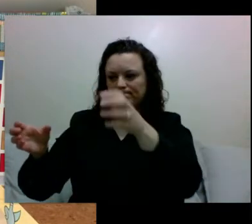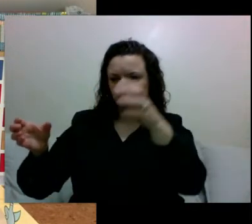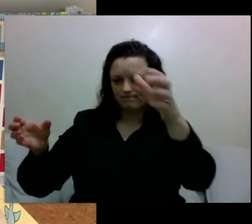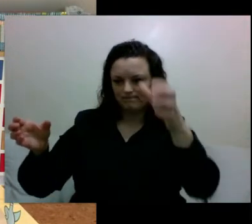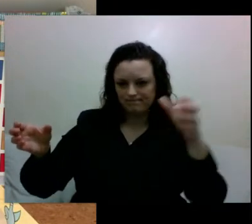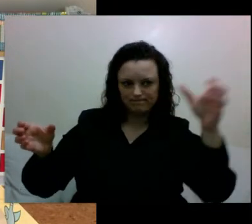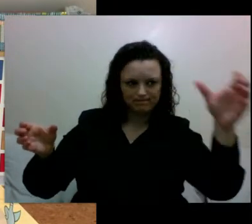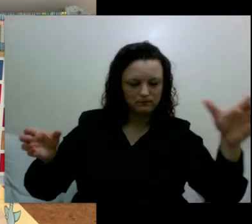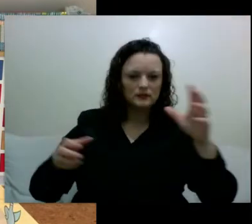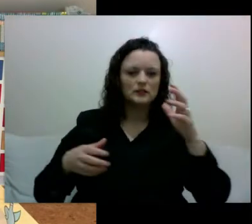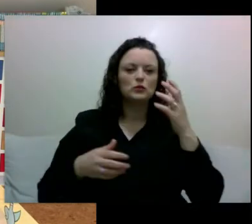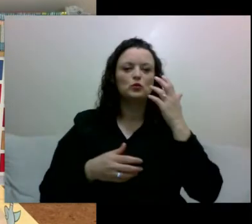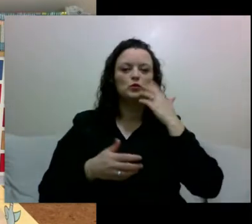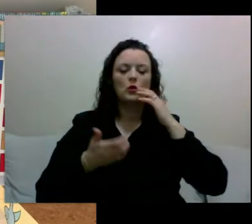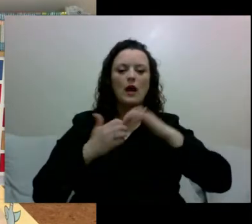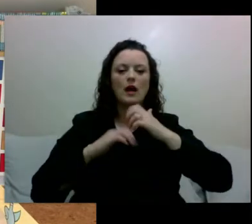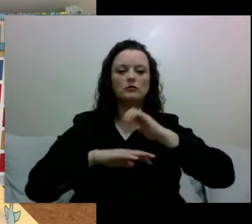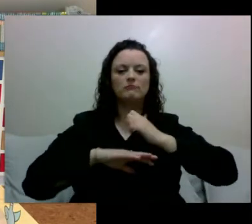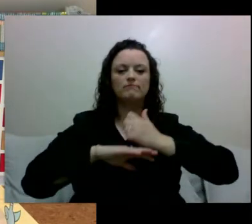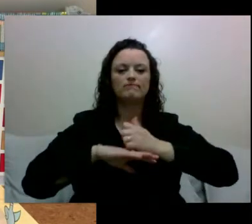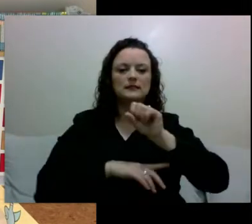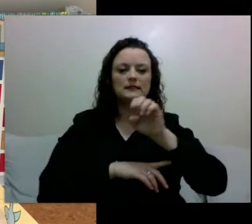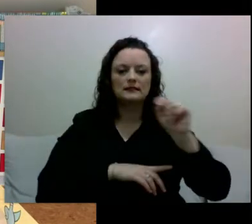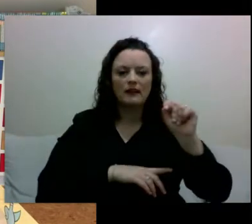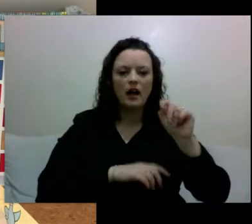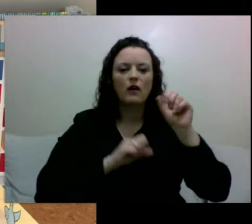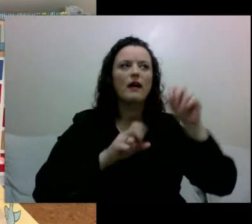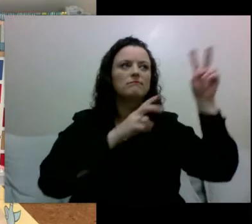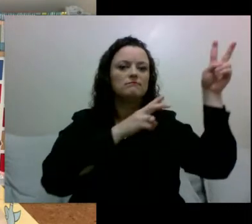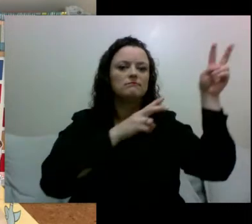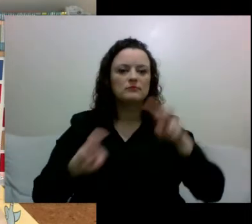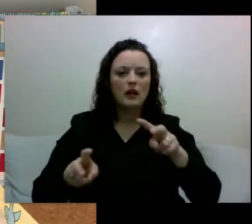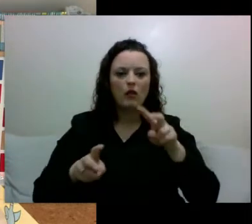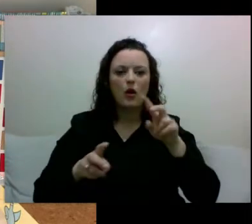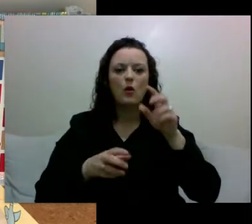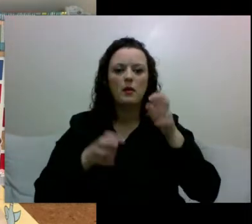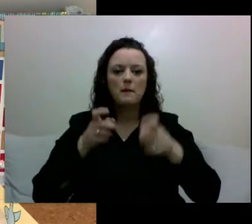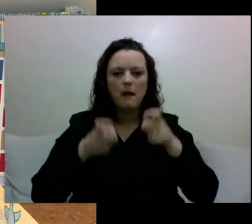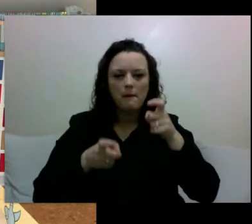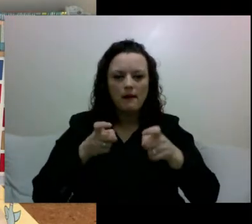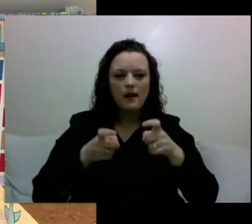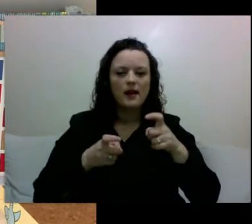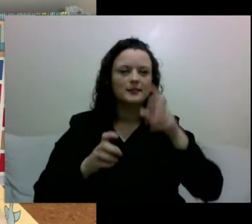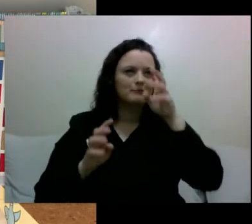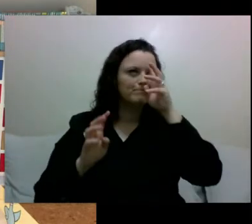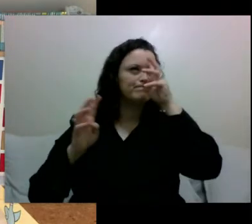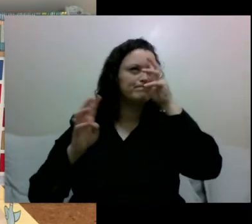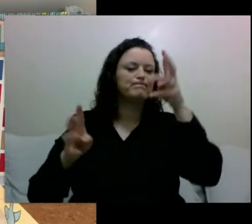plays. I really hope that you can do that, maybe with a grown-up in your life.